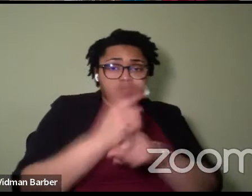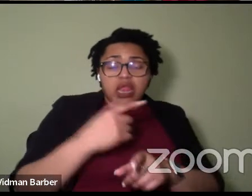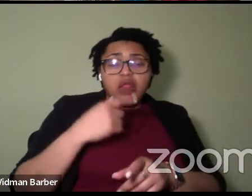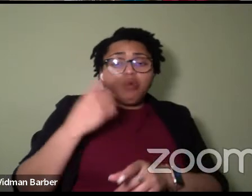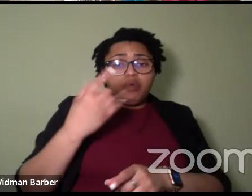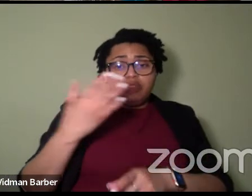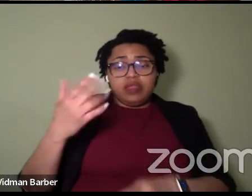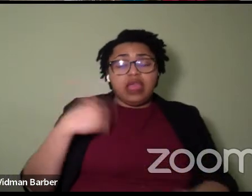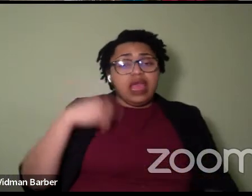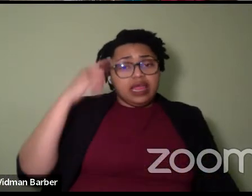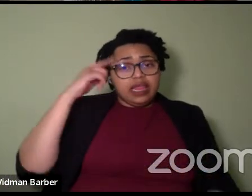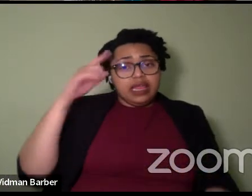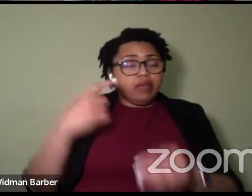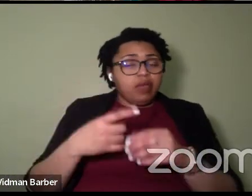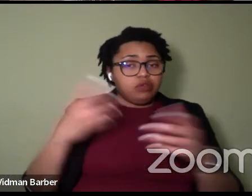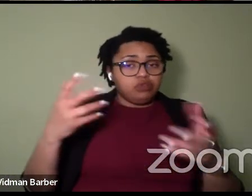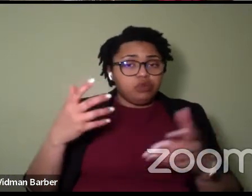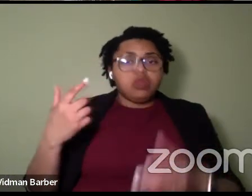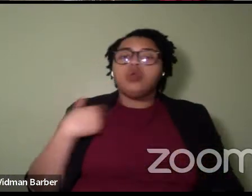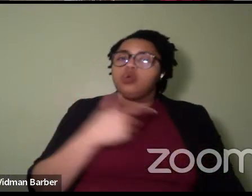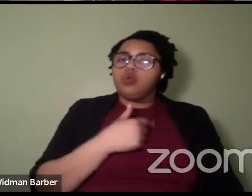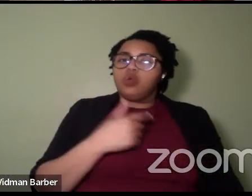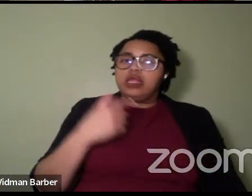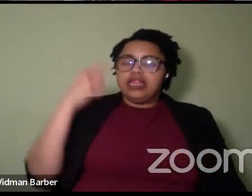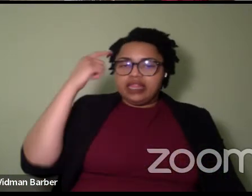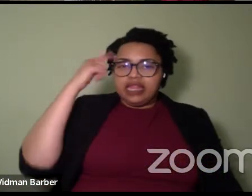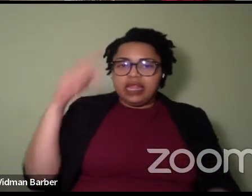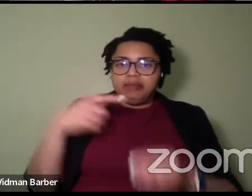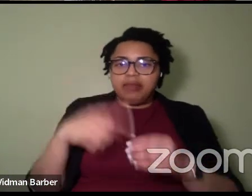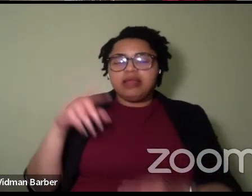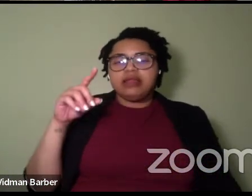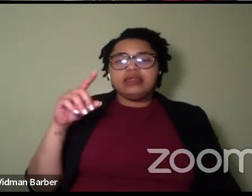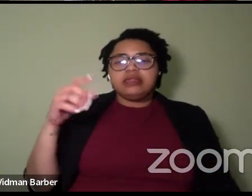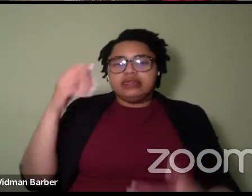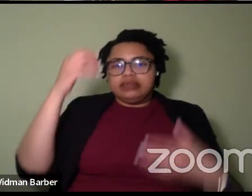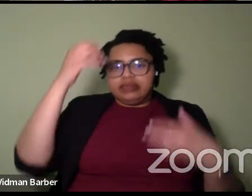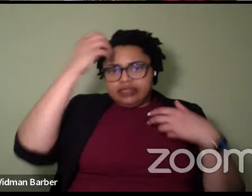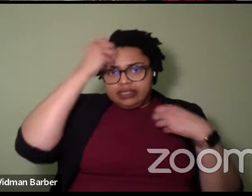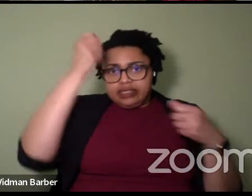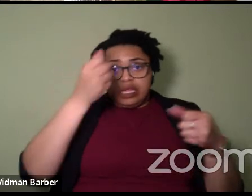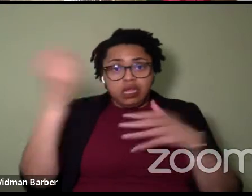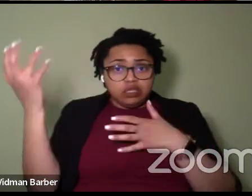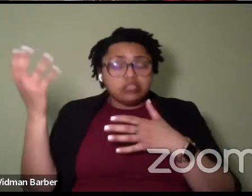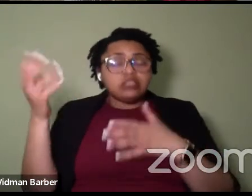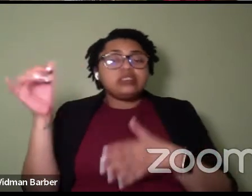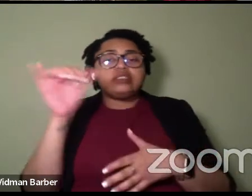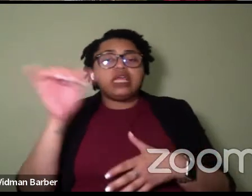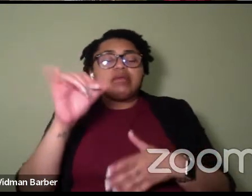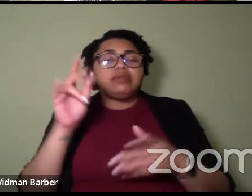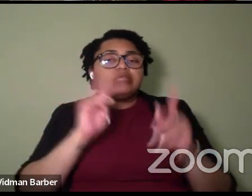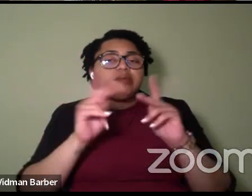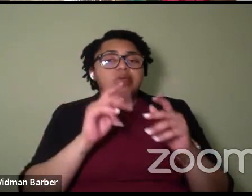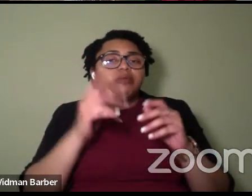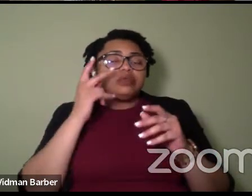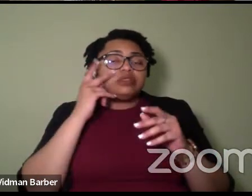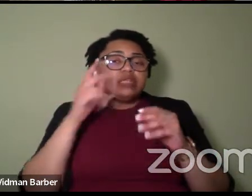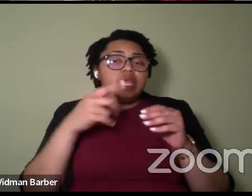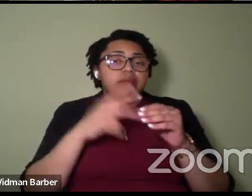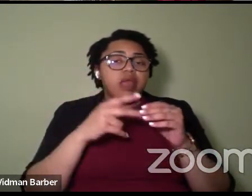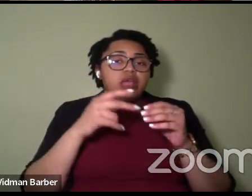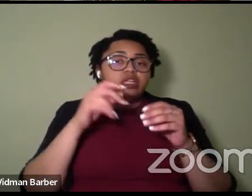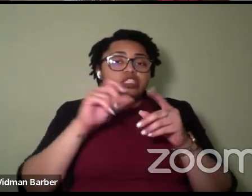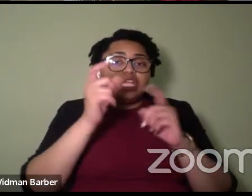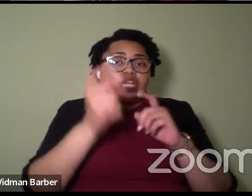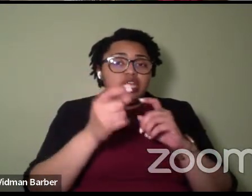want to, I think we think about decolonization, the ways in which people think about layering change onto a system. And so we